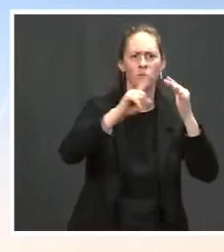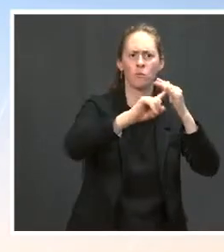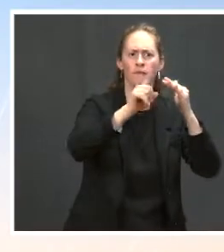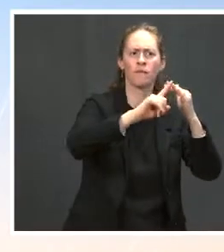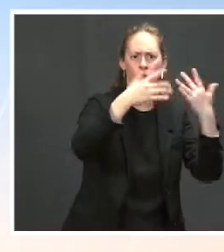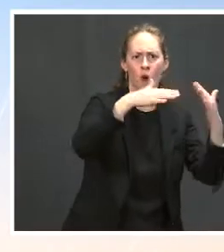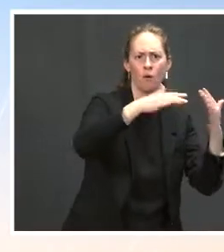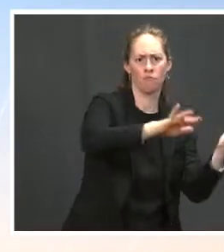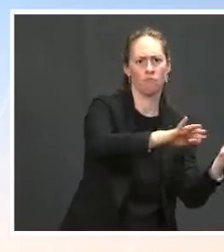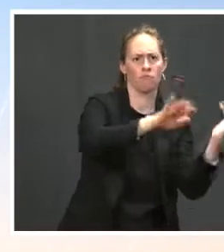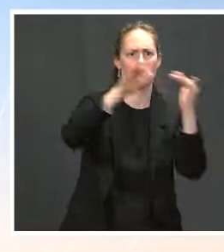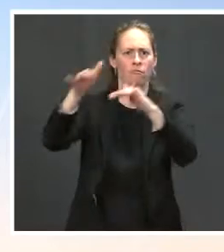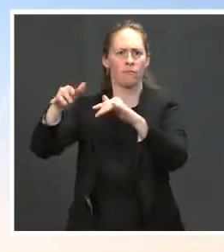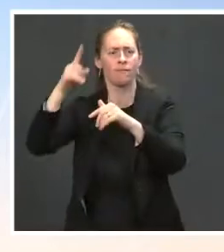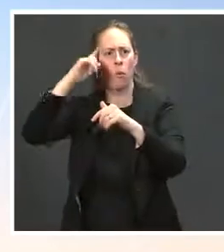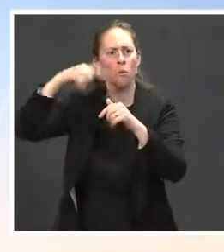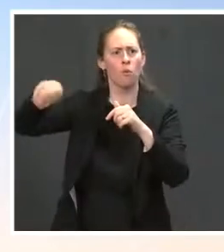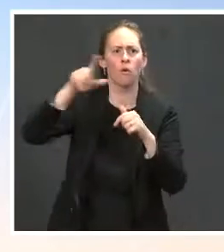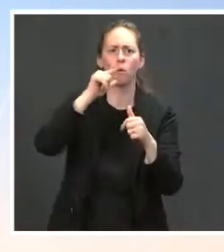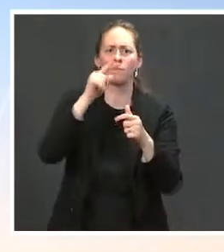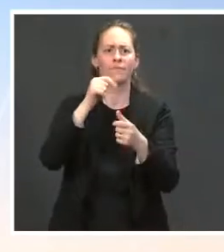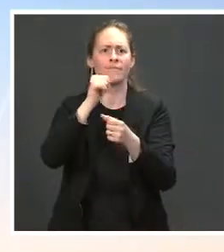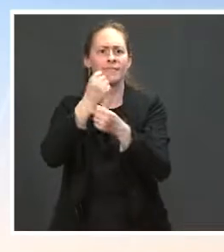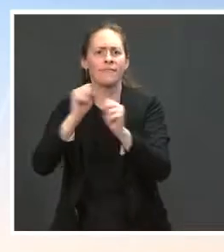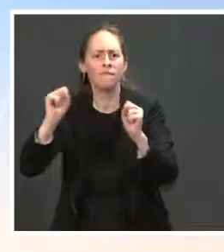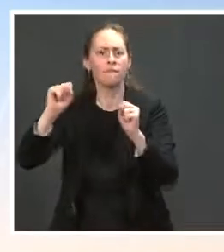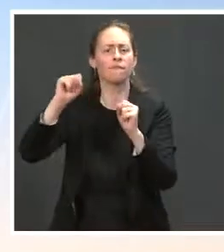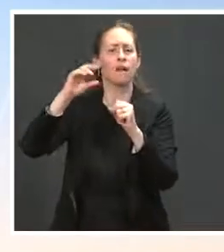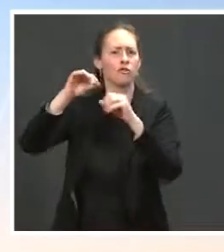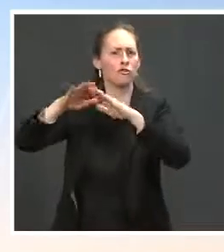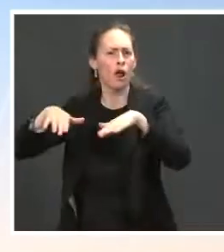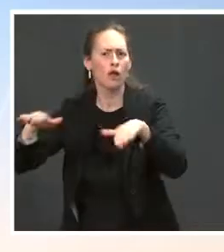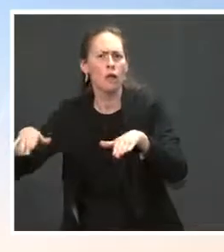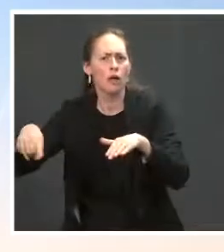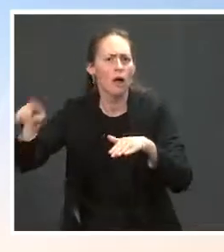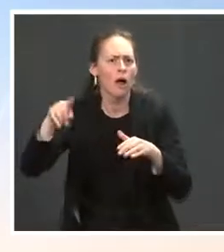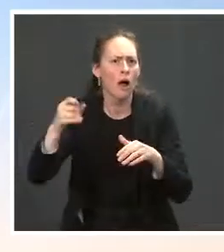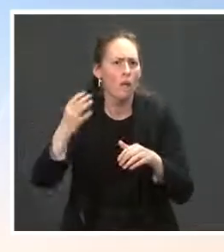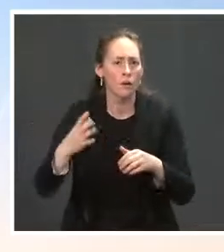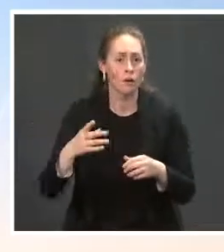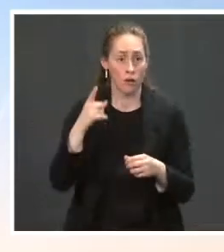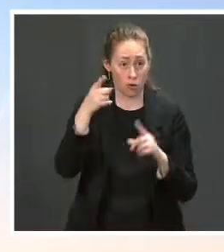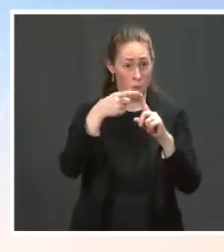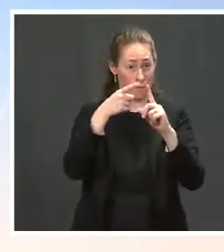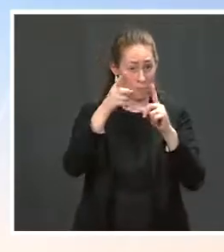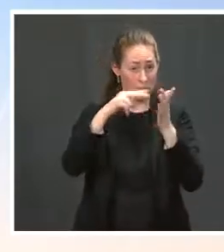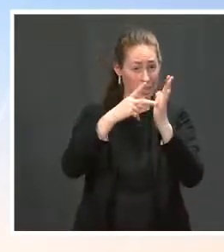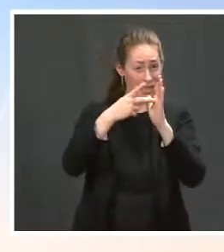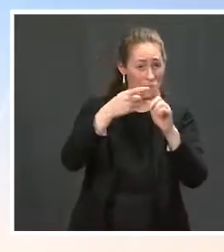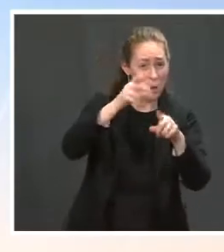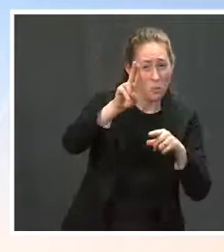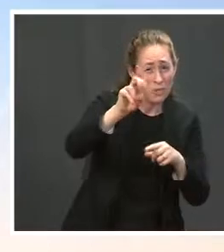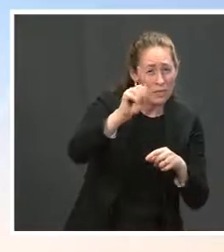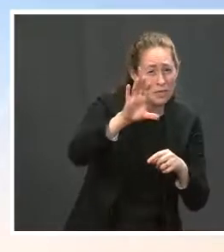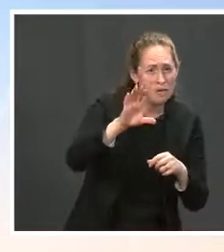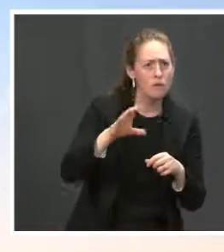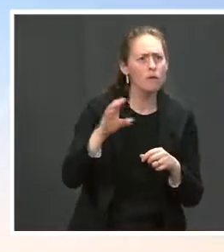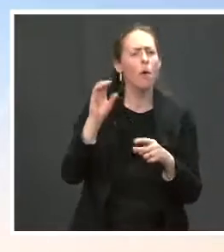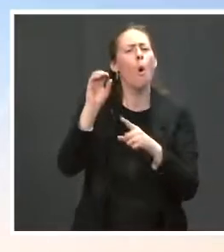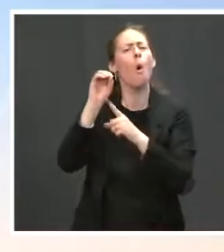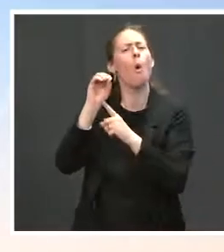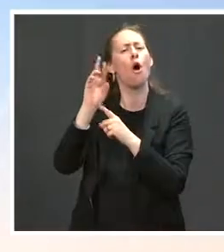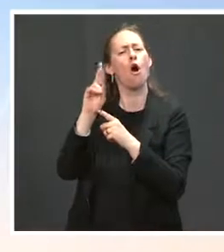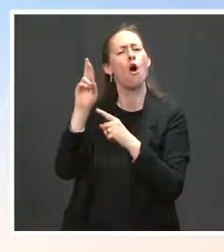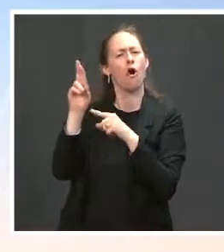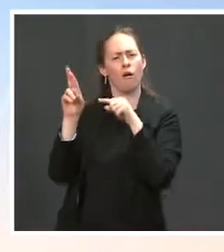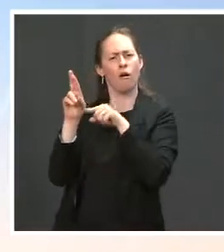unaccompanied minor issues? Transferred over from UACs or transferred over? Who work in the Office of Refugee Resettlement as